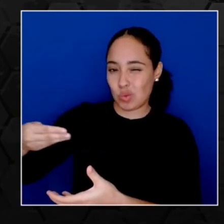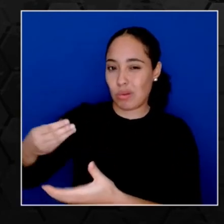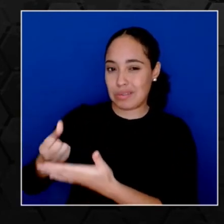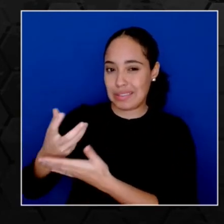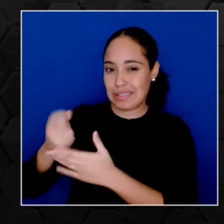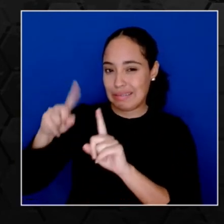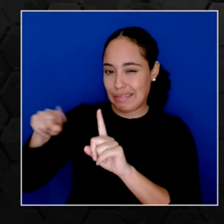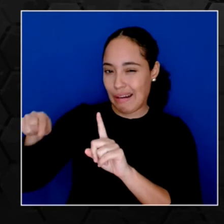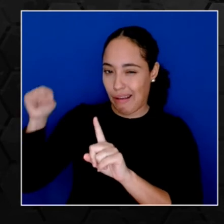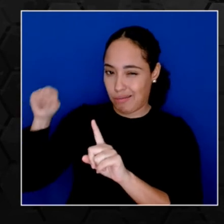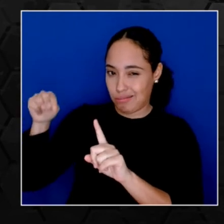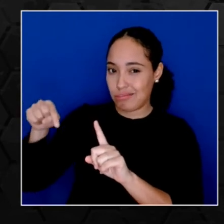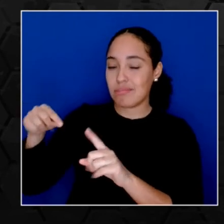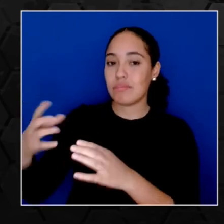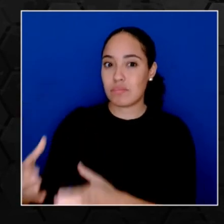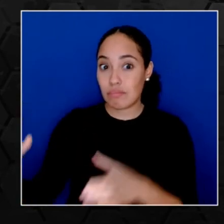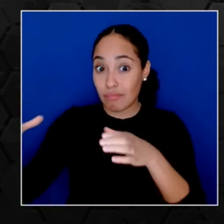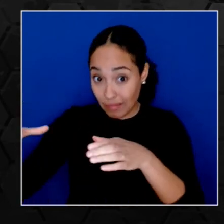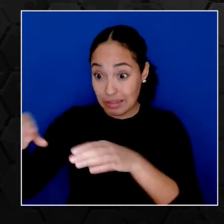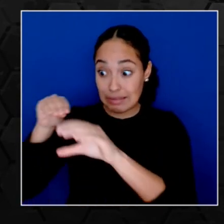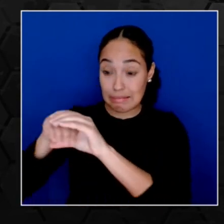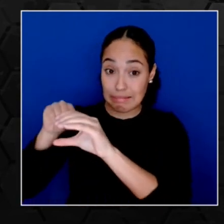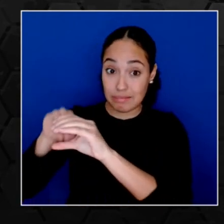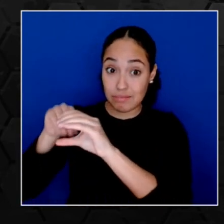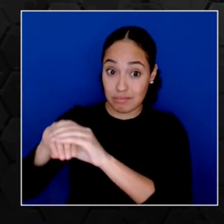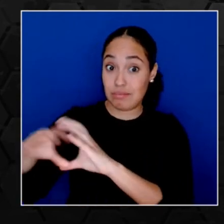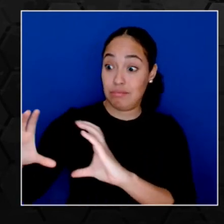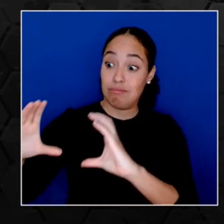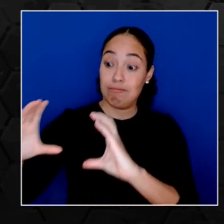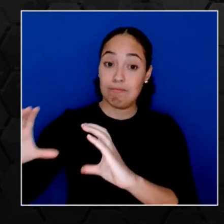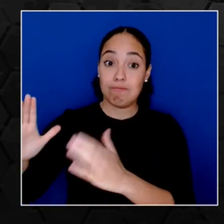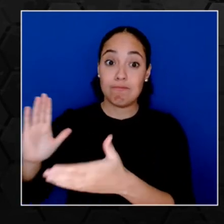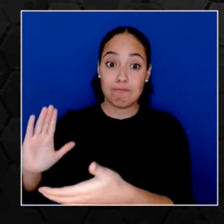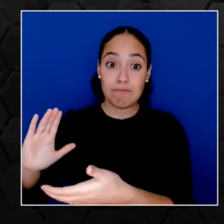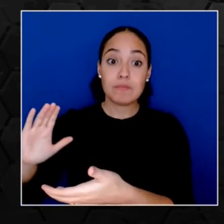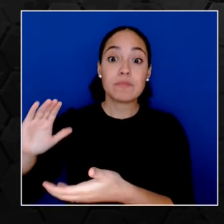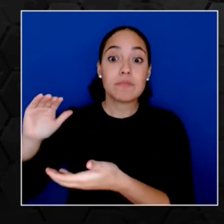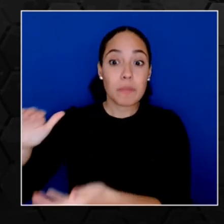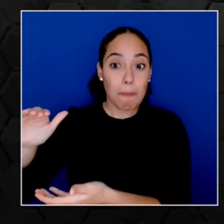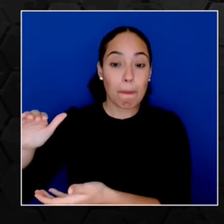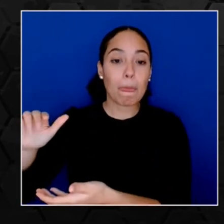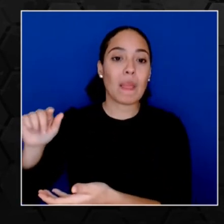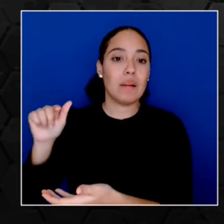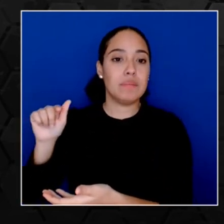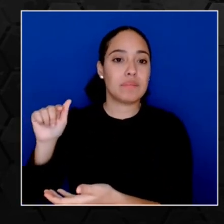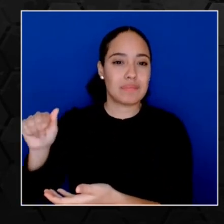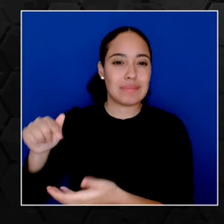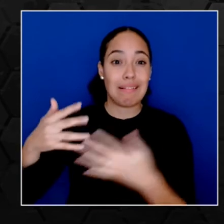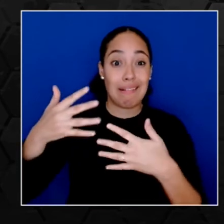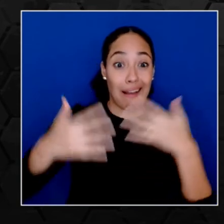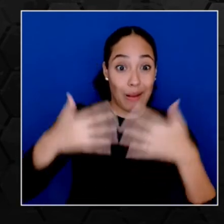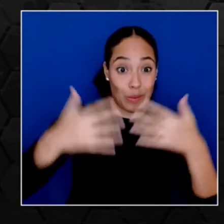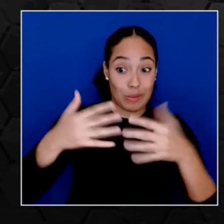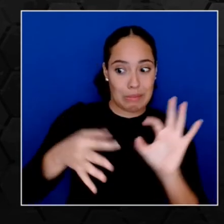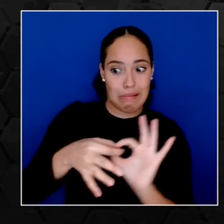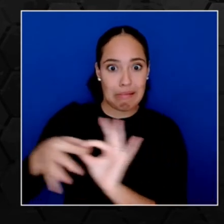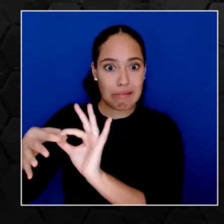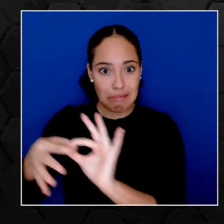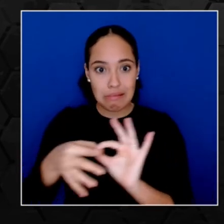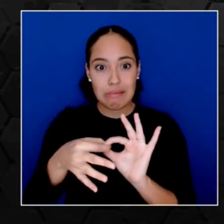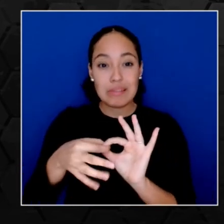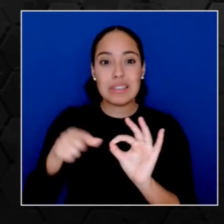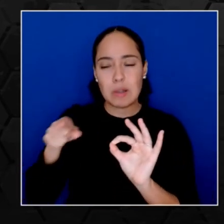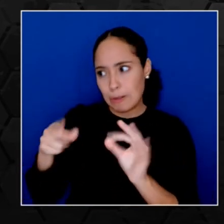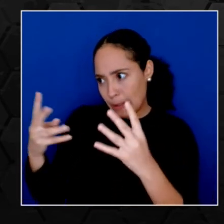is like stored in the blob stores, will be like going towards the web job instance where the algorithm is trained, and then it will be transferred again